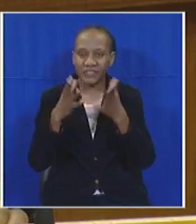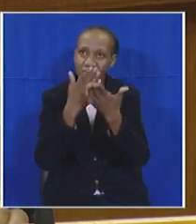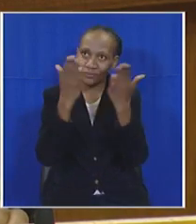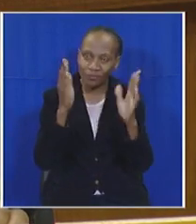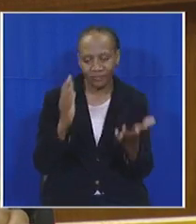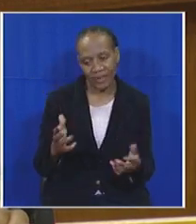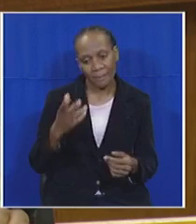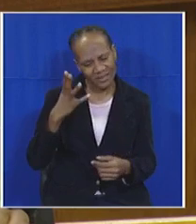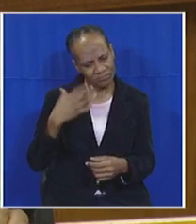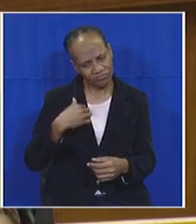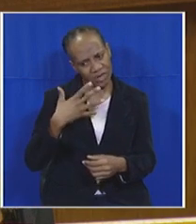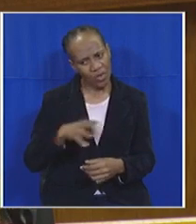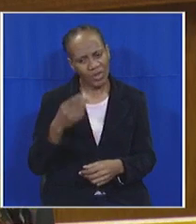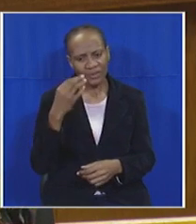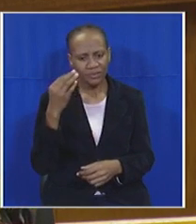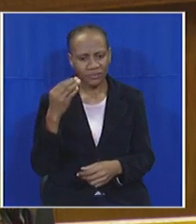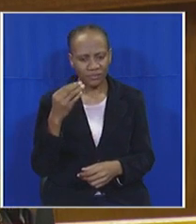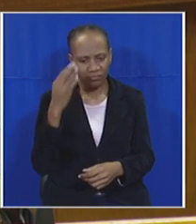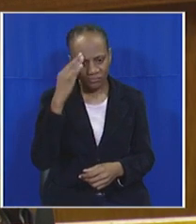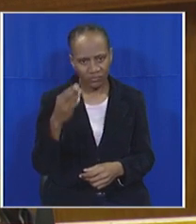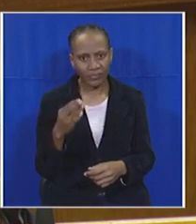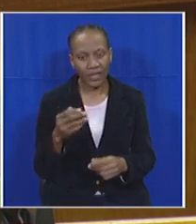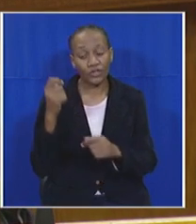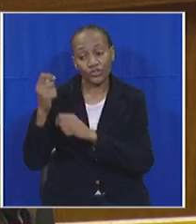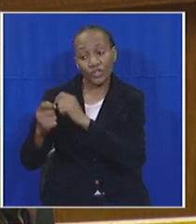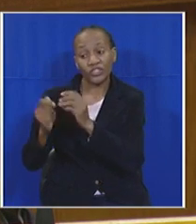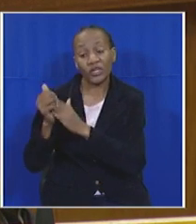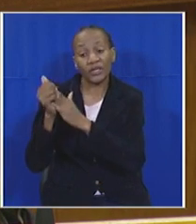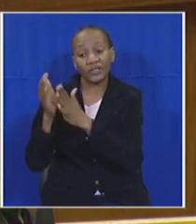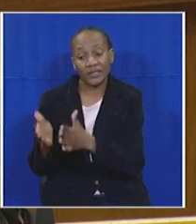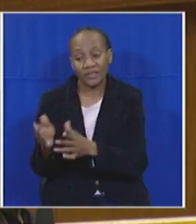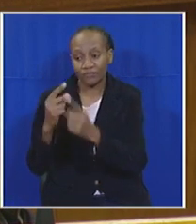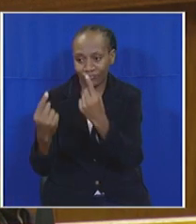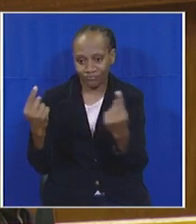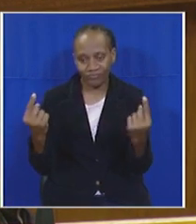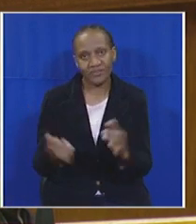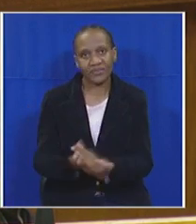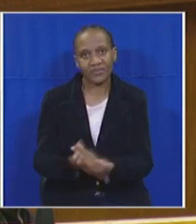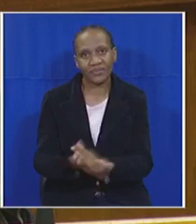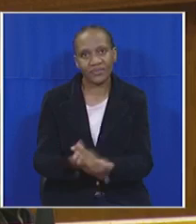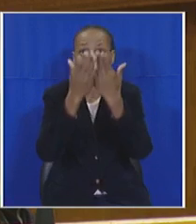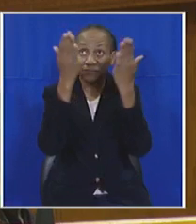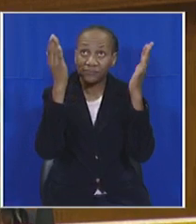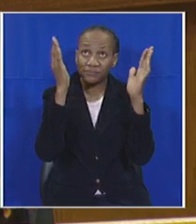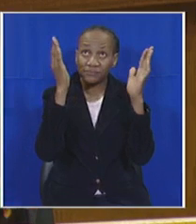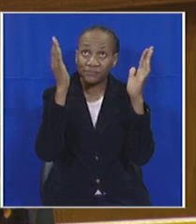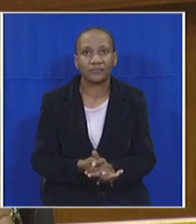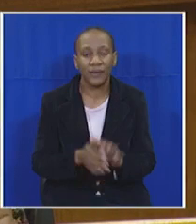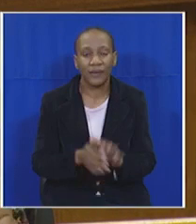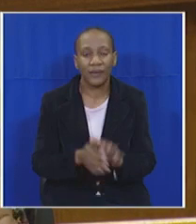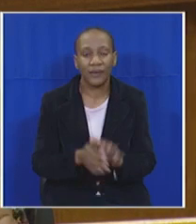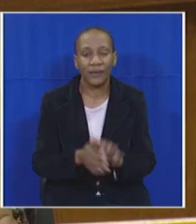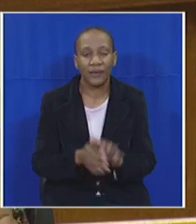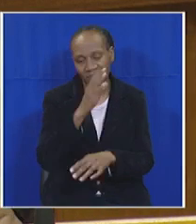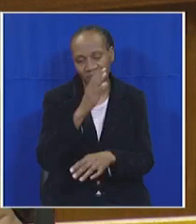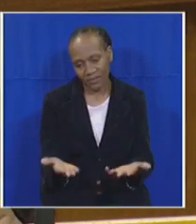must acknowledge the presence of traditional leaders and royalty sitting in the gallery. Fellow South Africans,